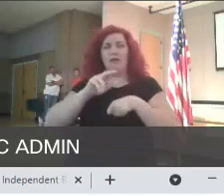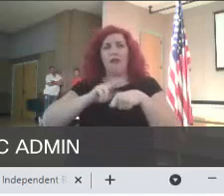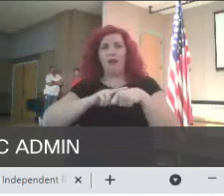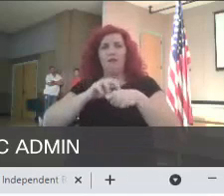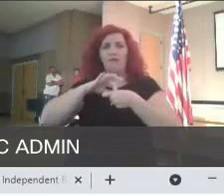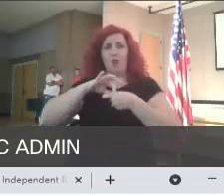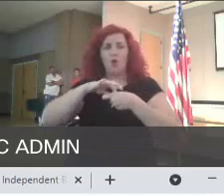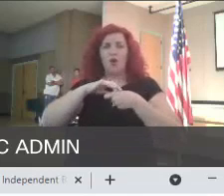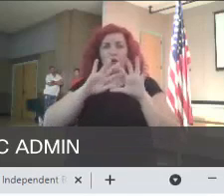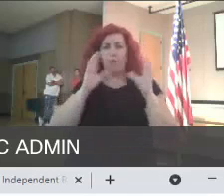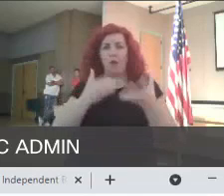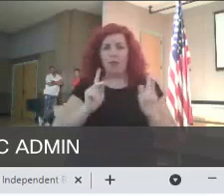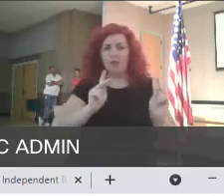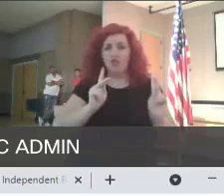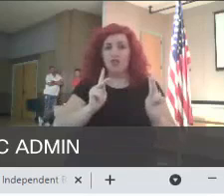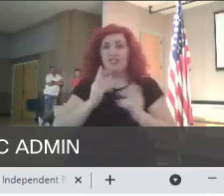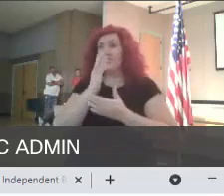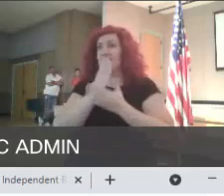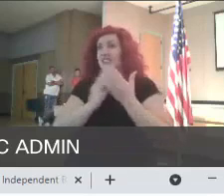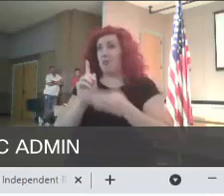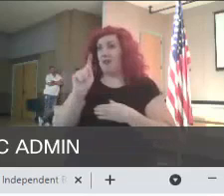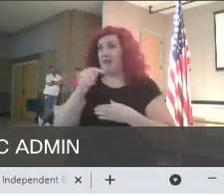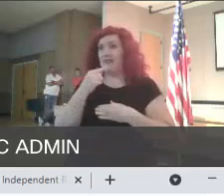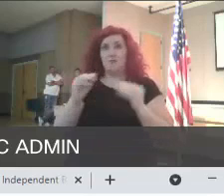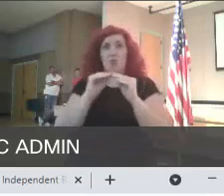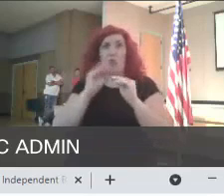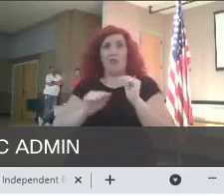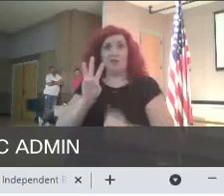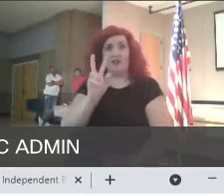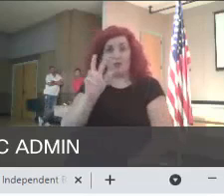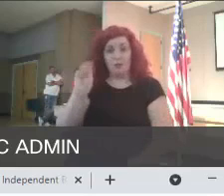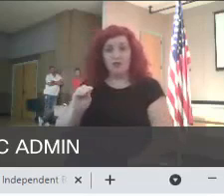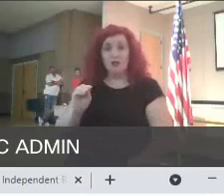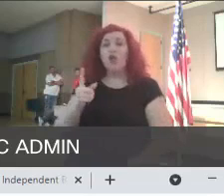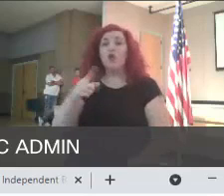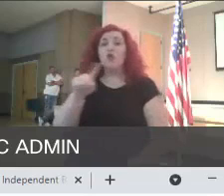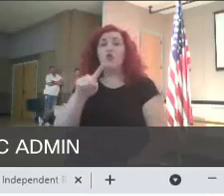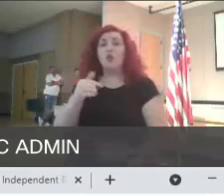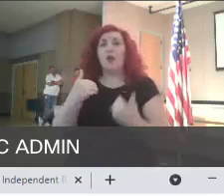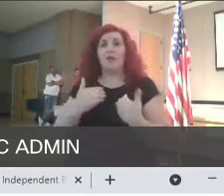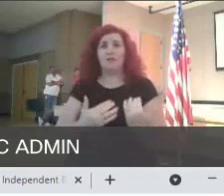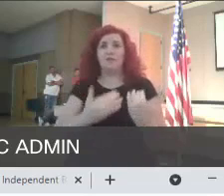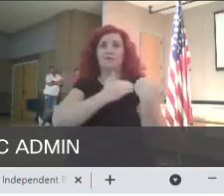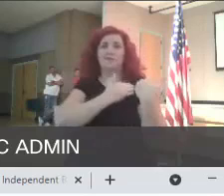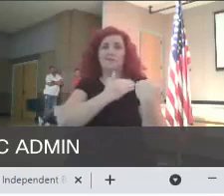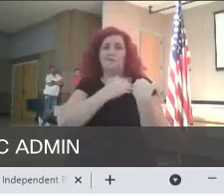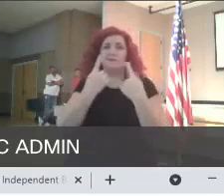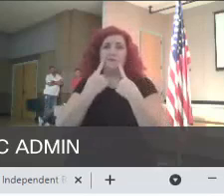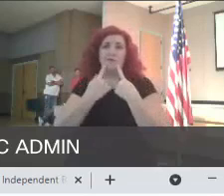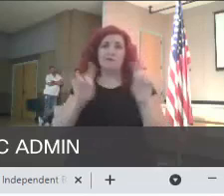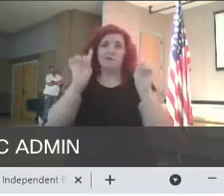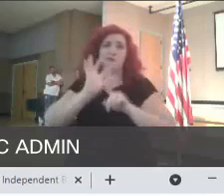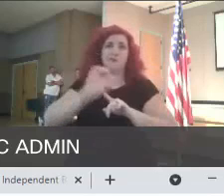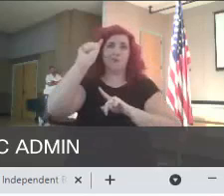data indicate it's higher than 63%. You are saddled with the responsibility to achieve